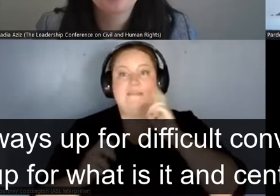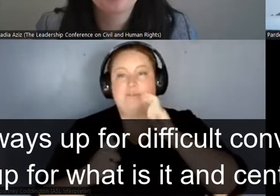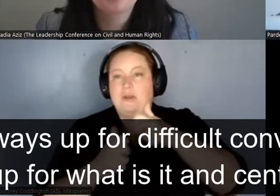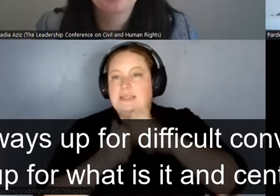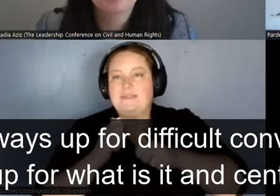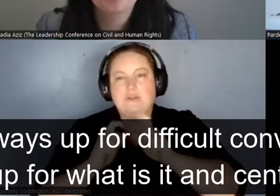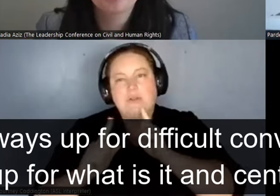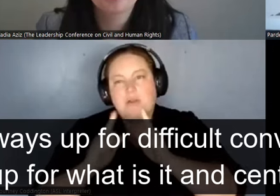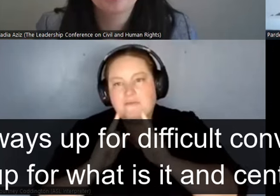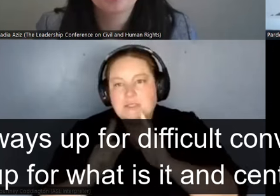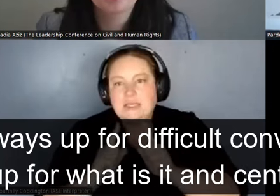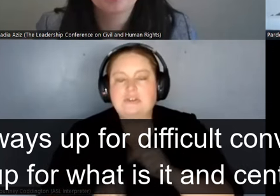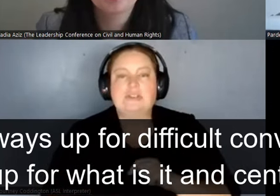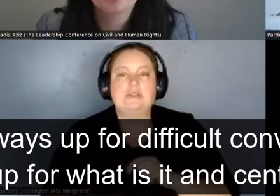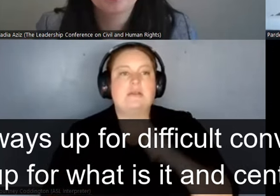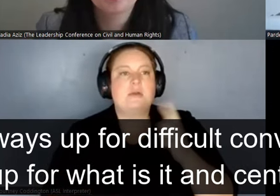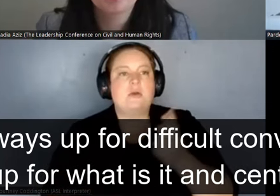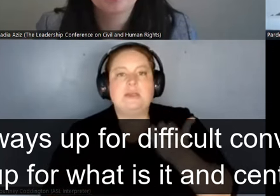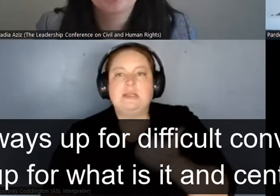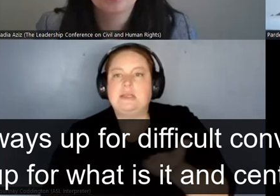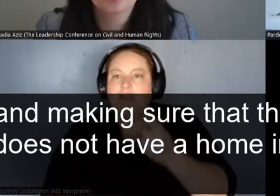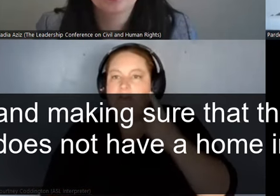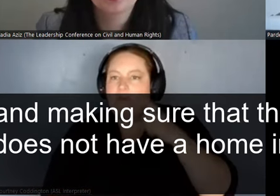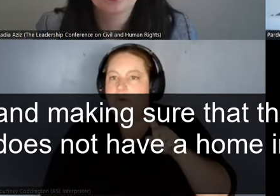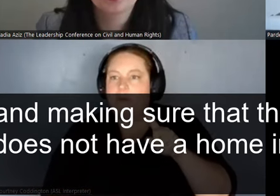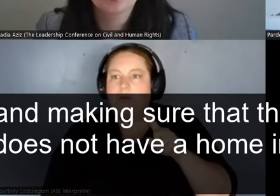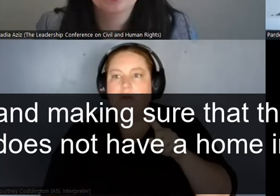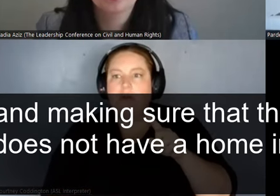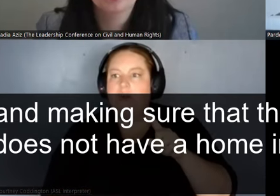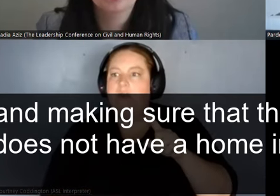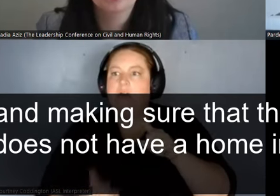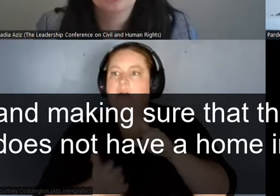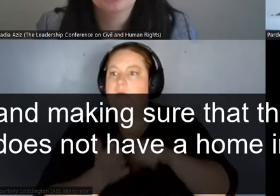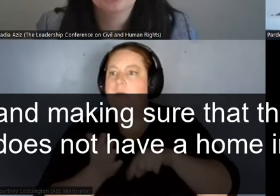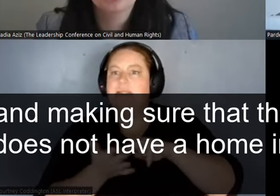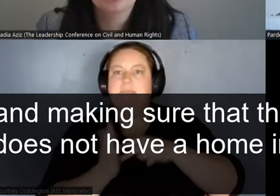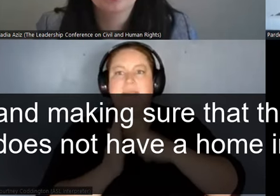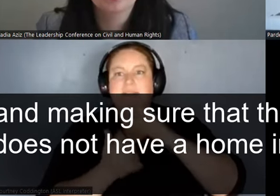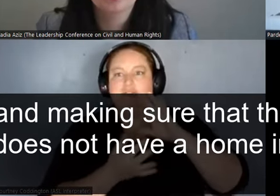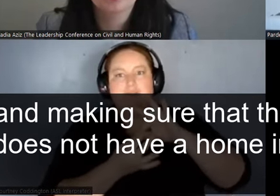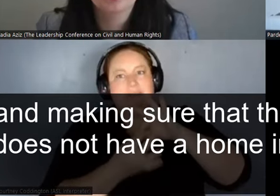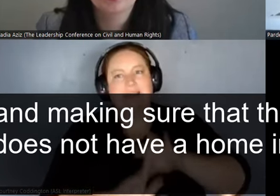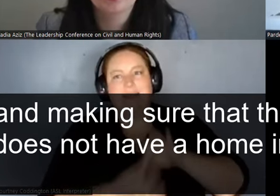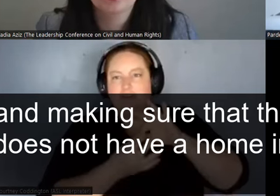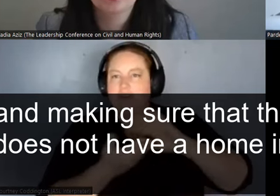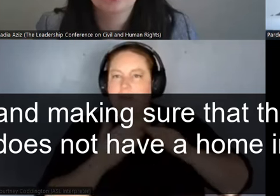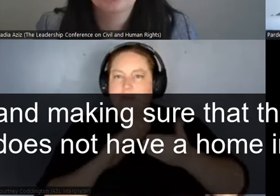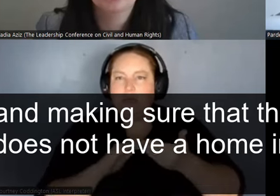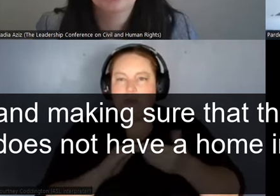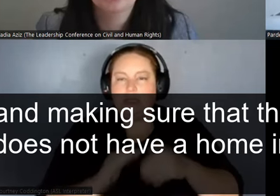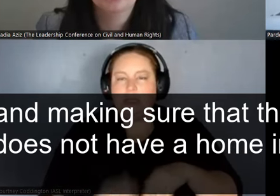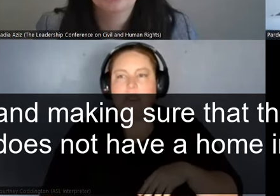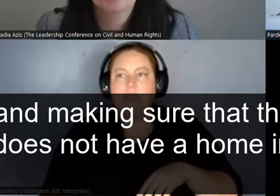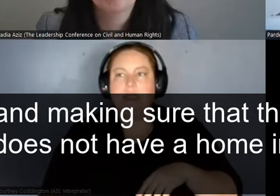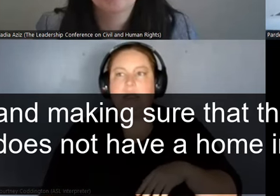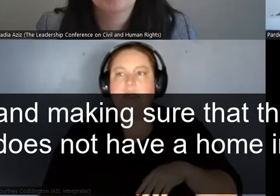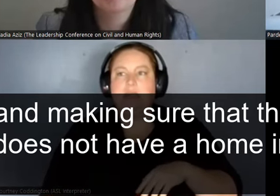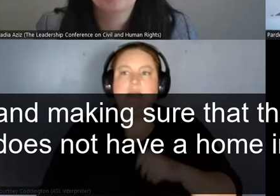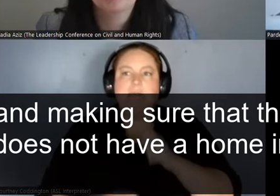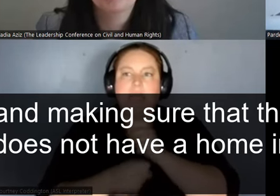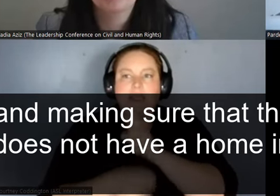I'm always up for like, what is it, and centering the community and making sure that there's, you know,